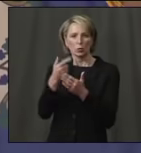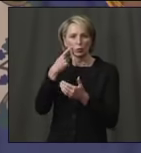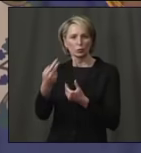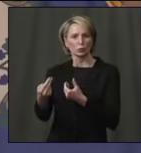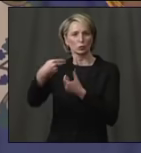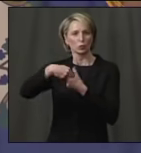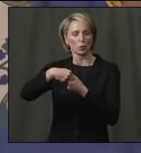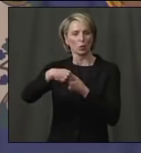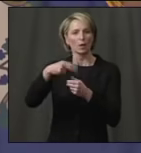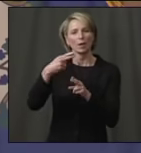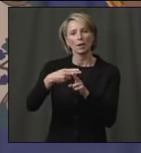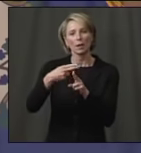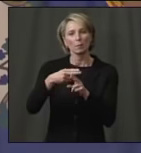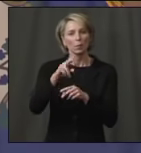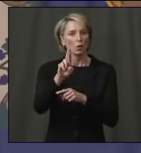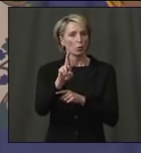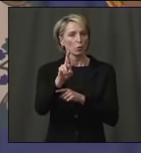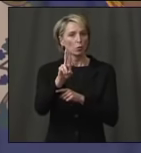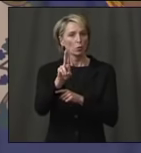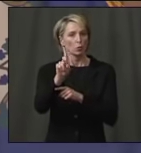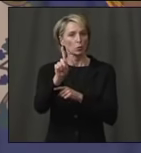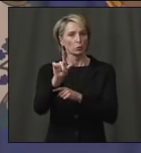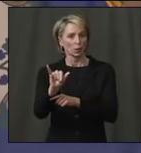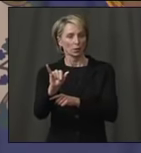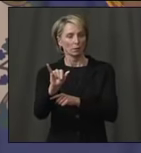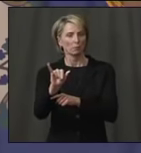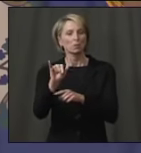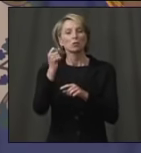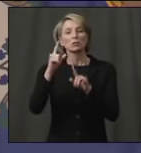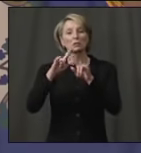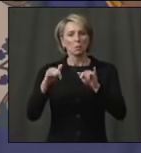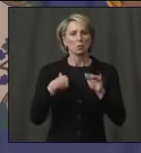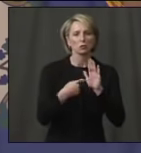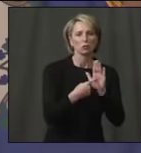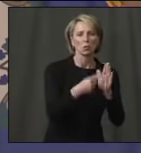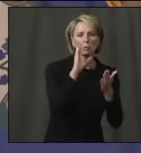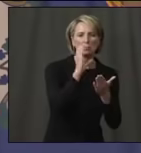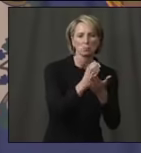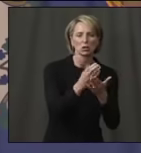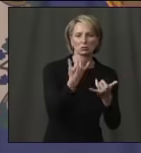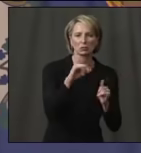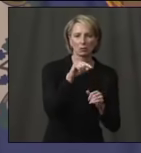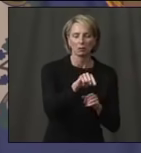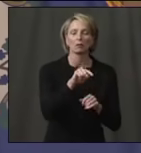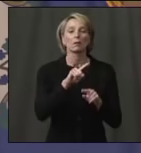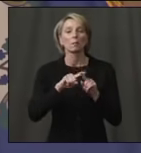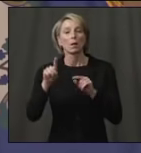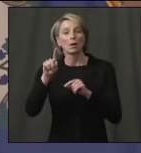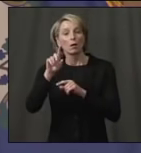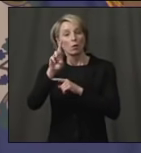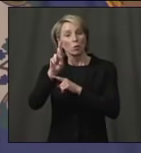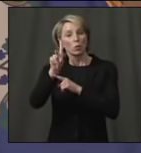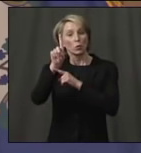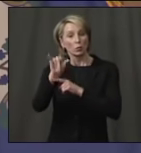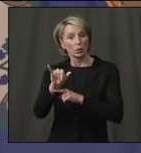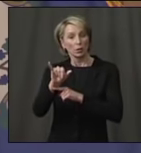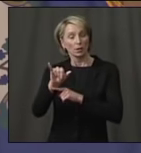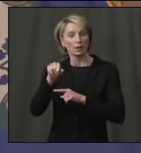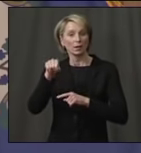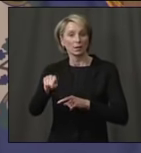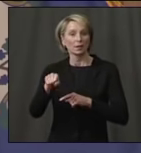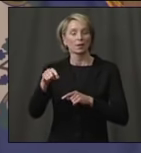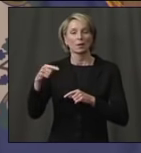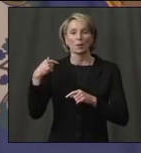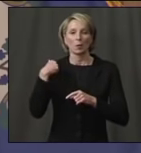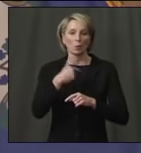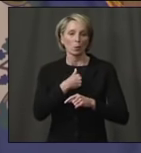you can look at the other graphs, which are sort of similar to what you saw before. Rudy, as you know, is our first selectman for life. We all like to